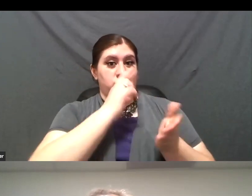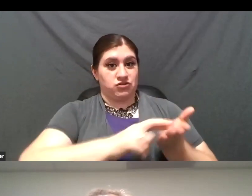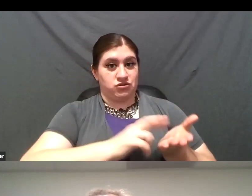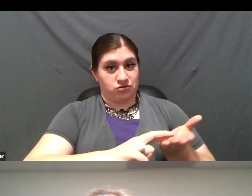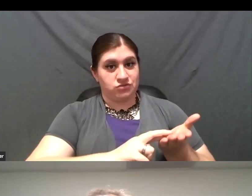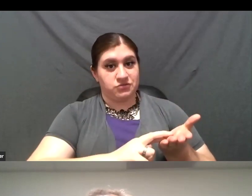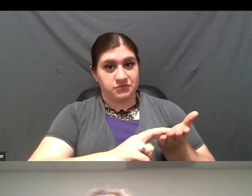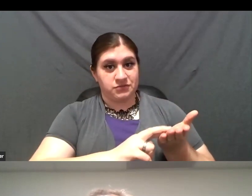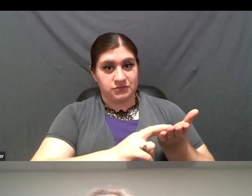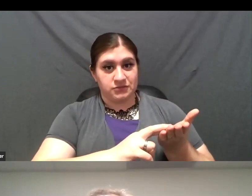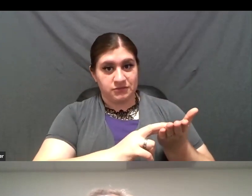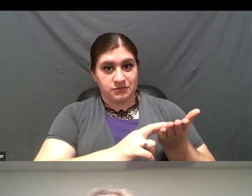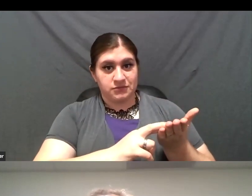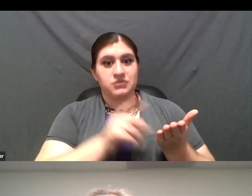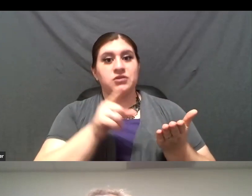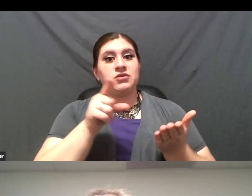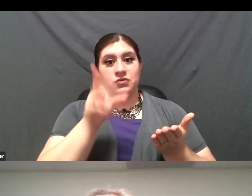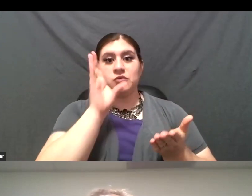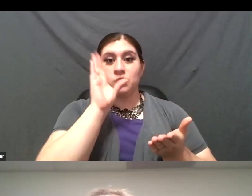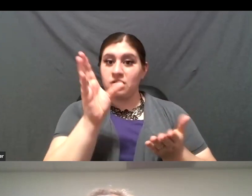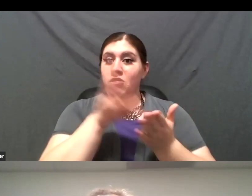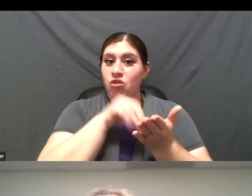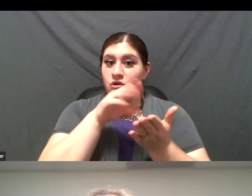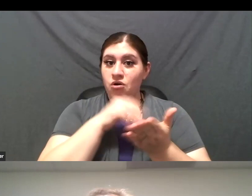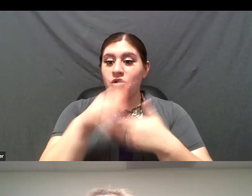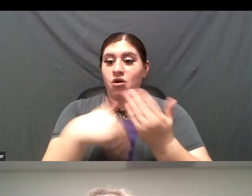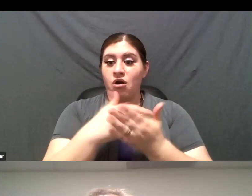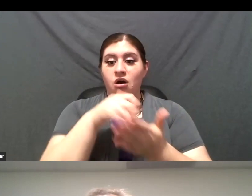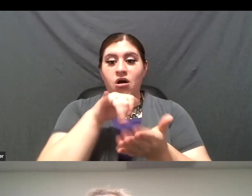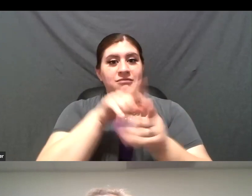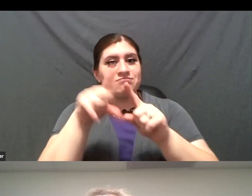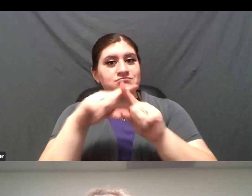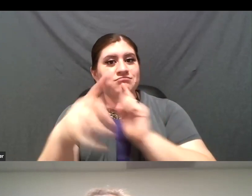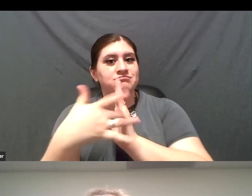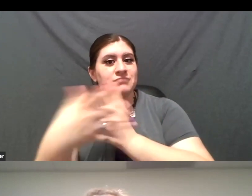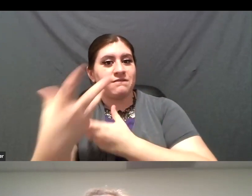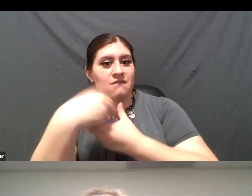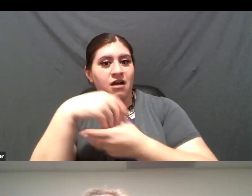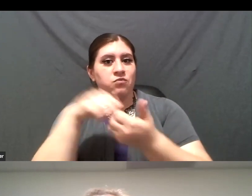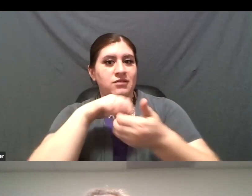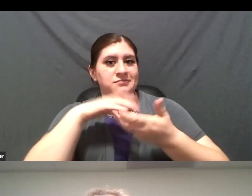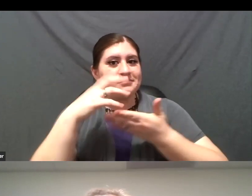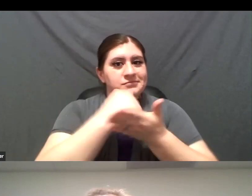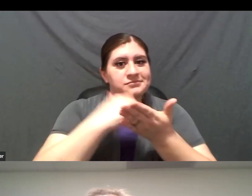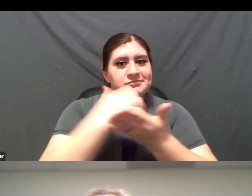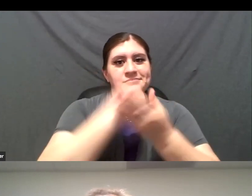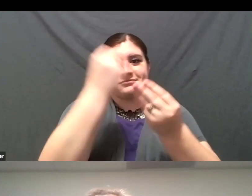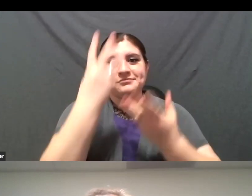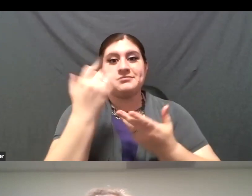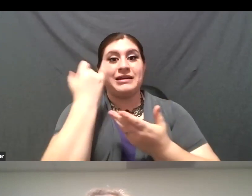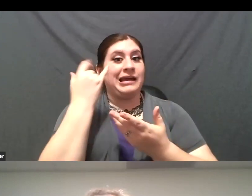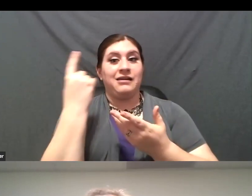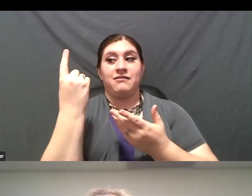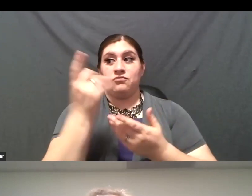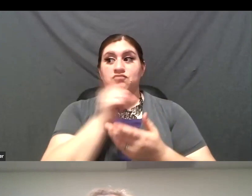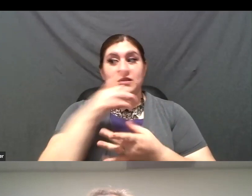time. And you will get to learn all of the techniques that are involved with collecting data, and if things go really